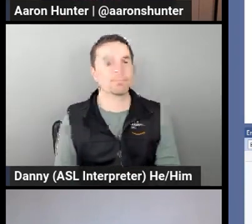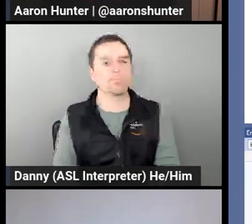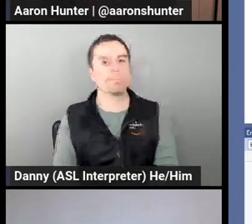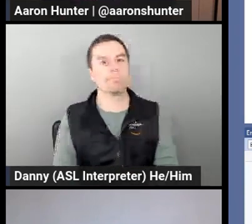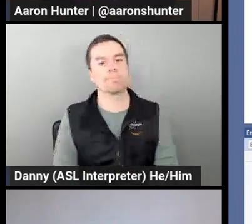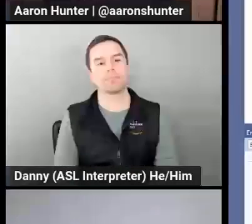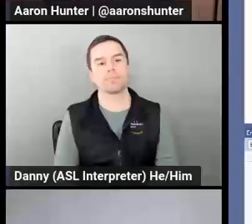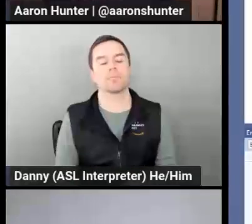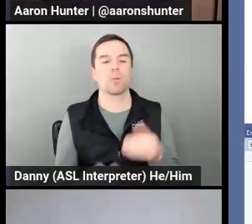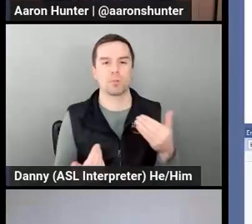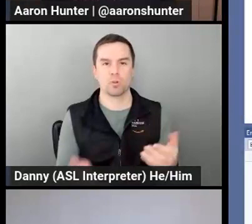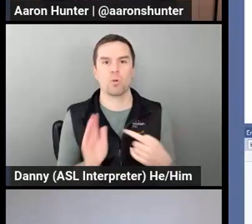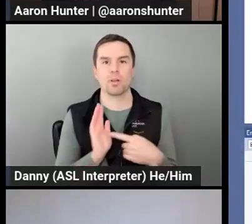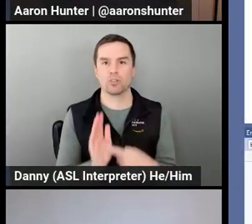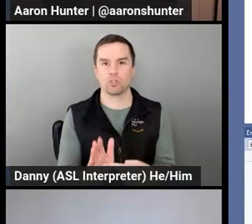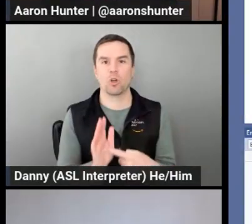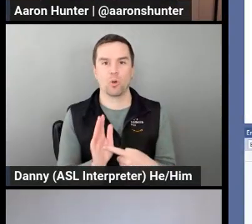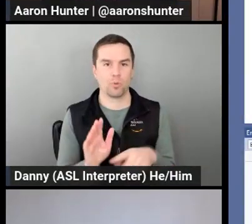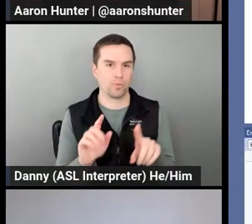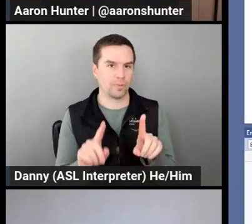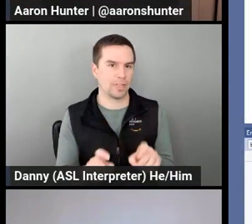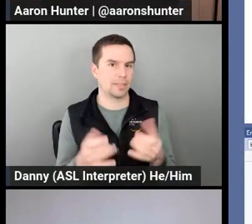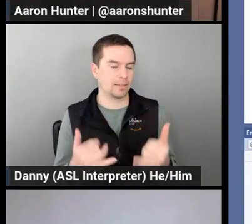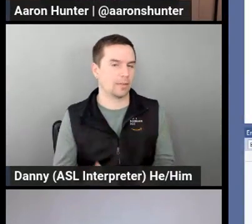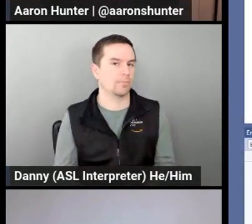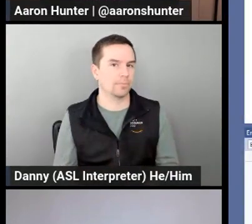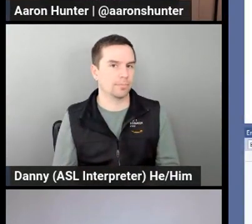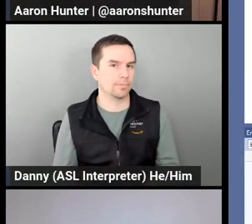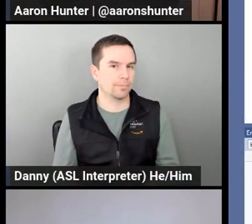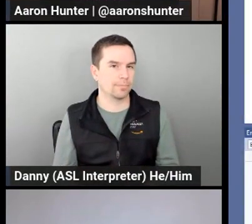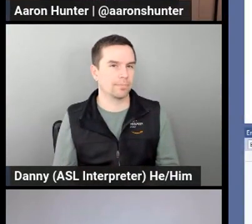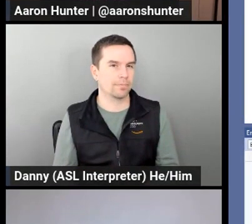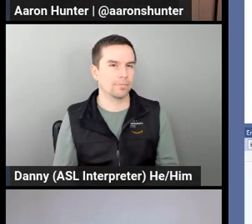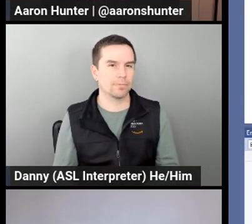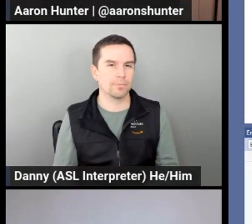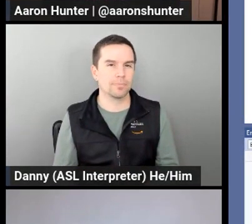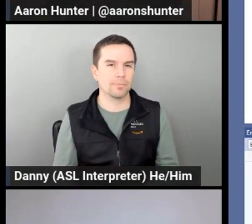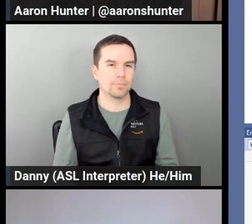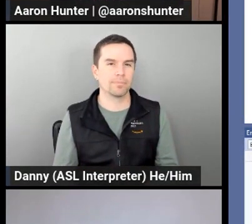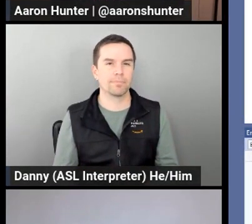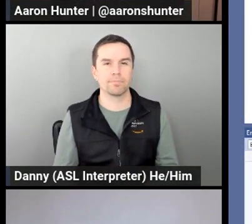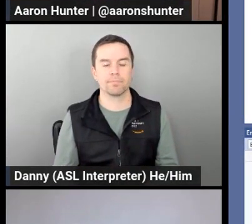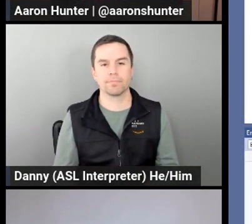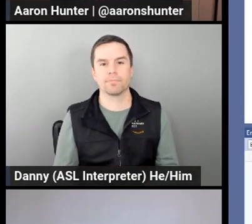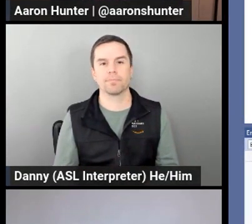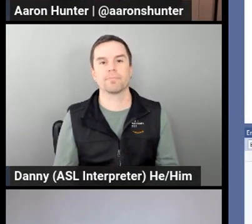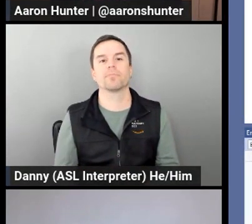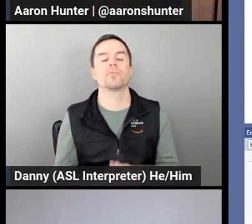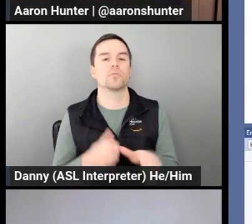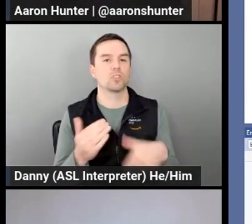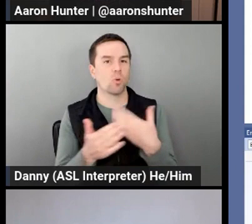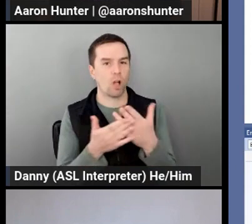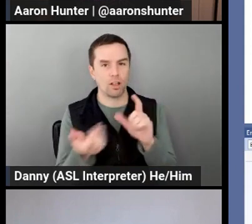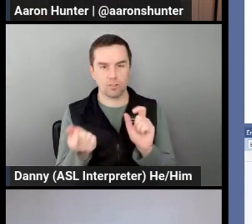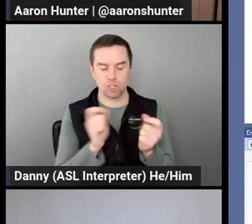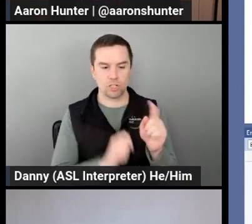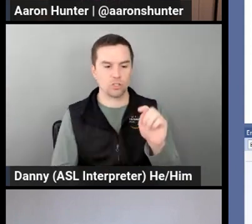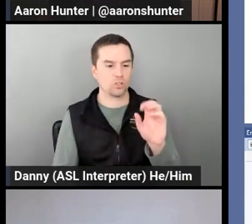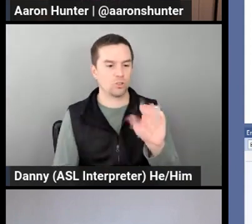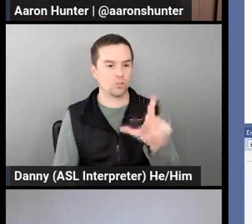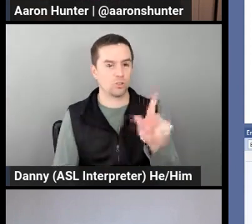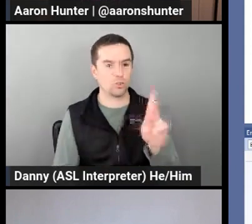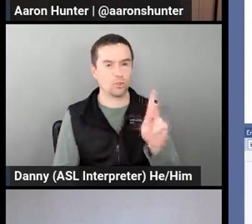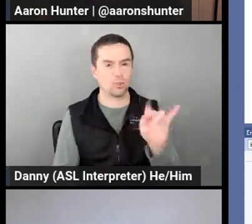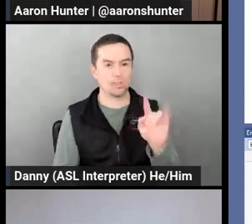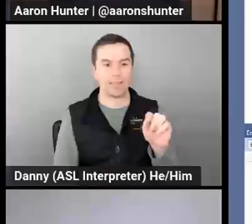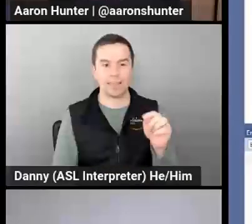also so that you kind of are aware. So all the changes the toolkit has made and sort of updated your project